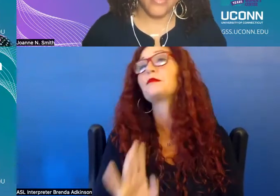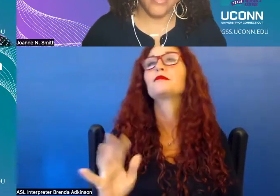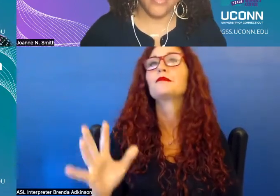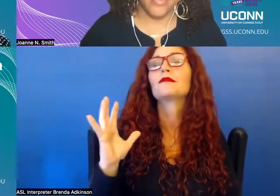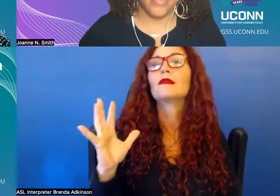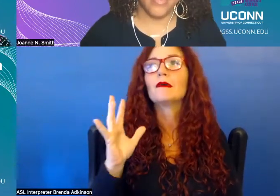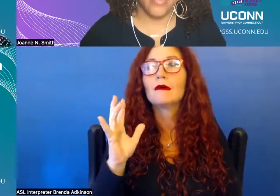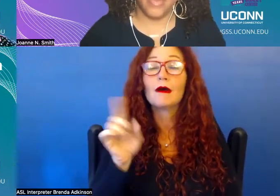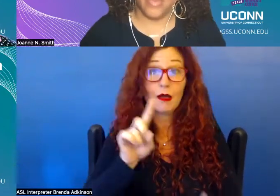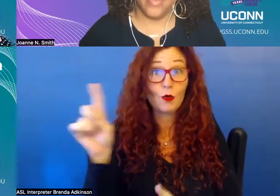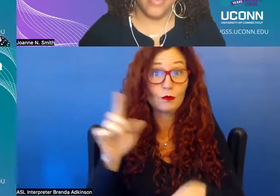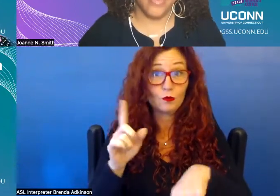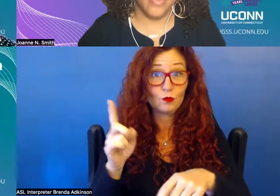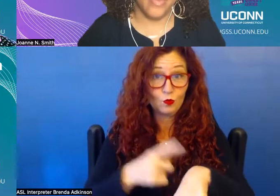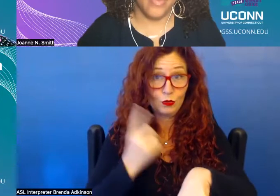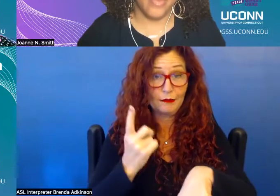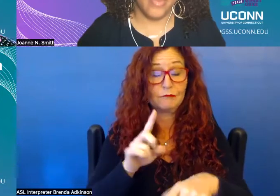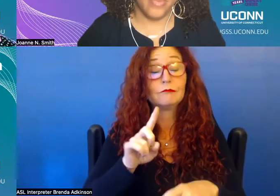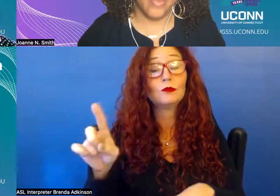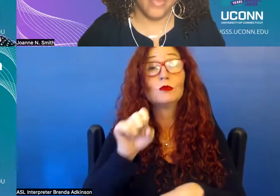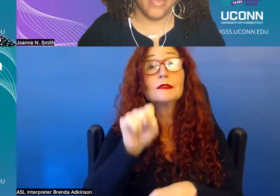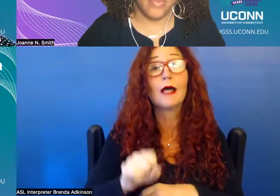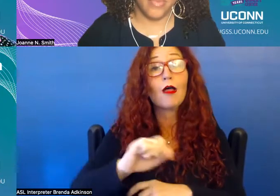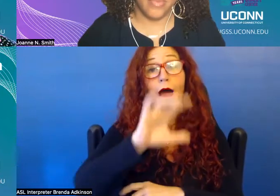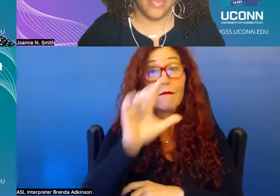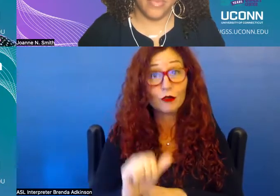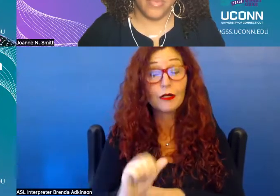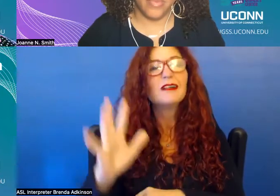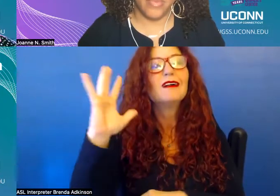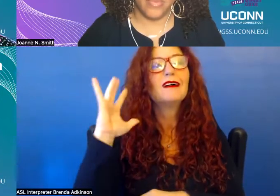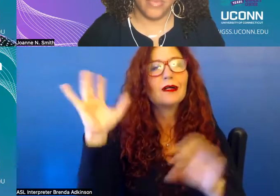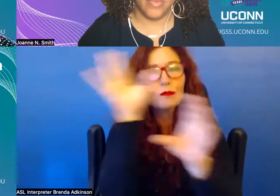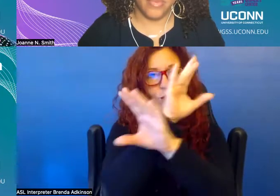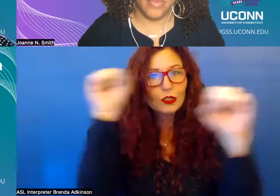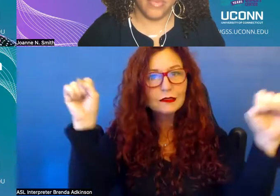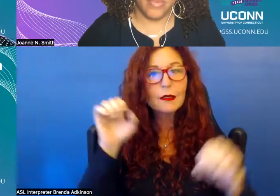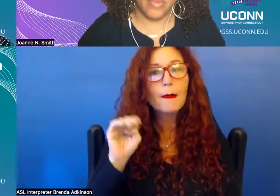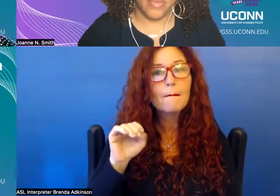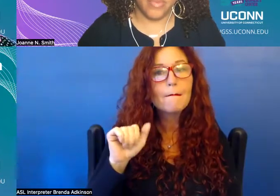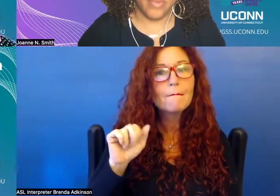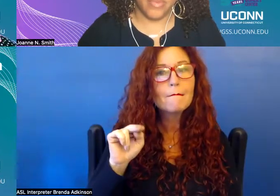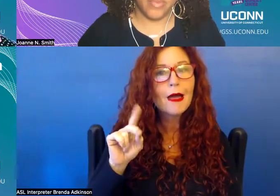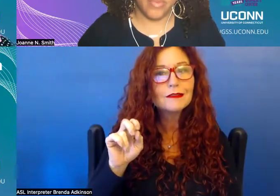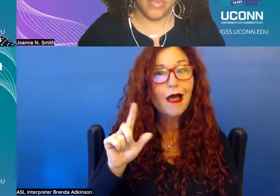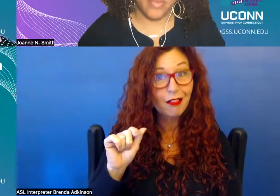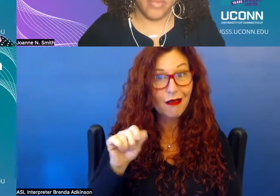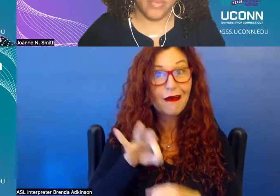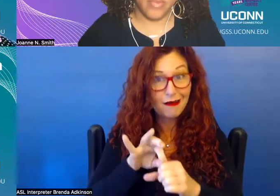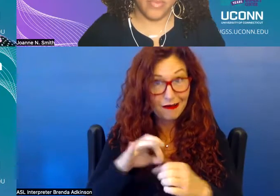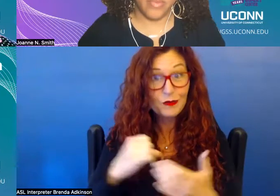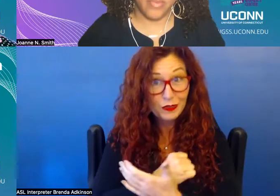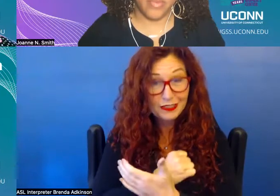observe the elections when Nelson Mandela became president in 1994. I was a member